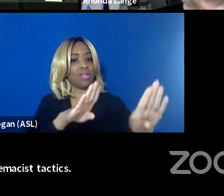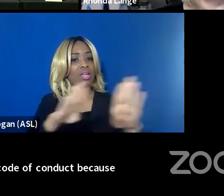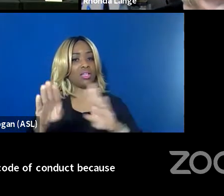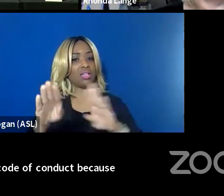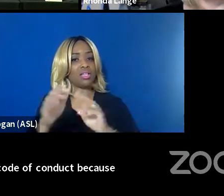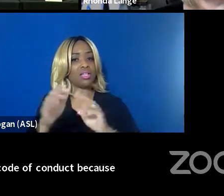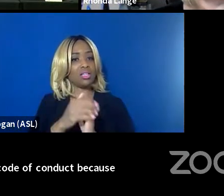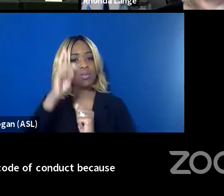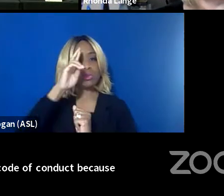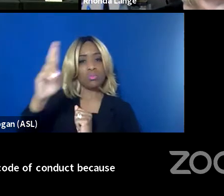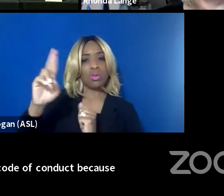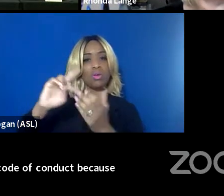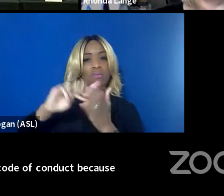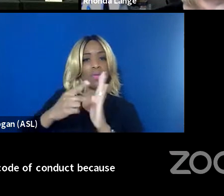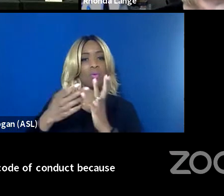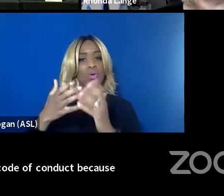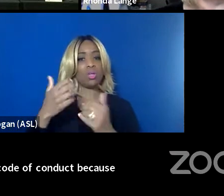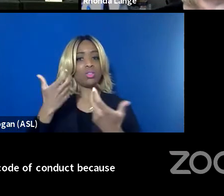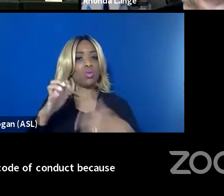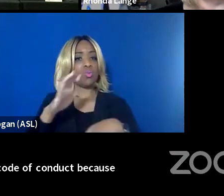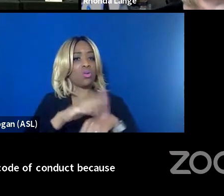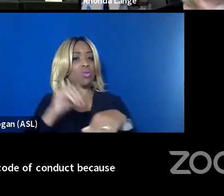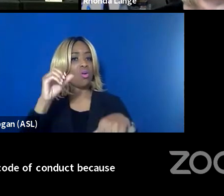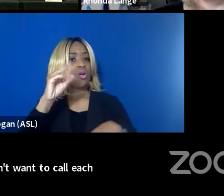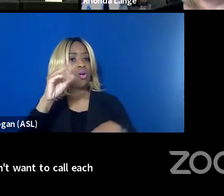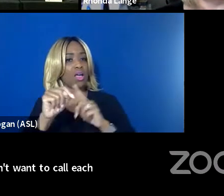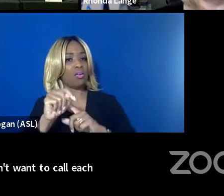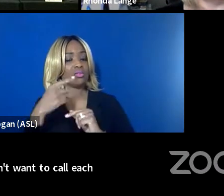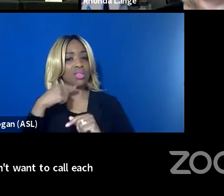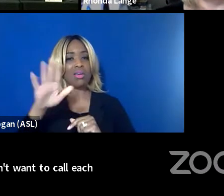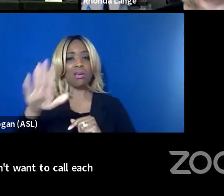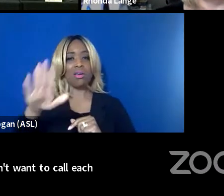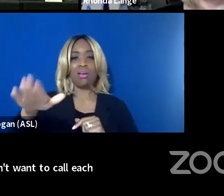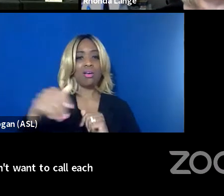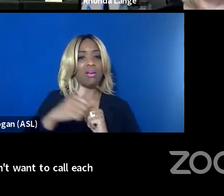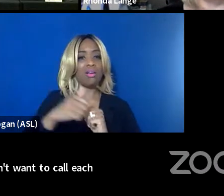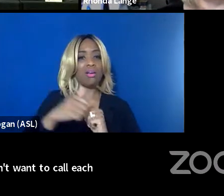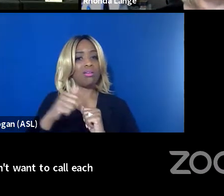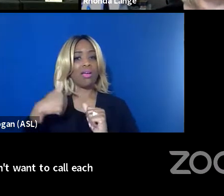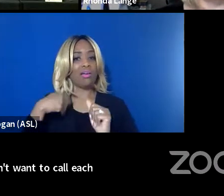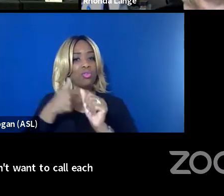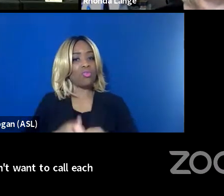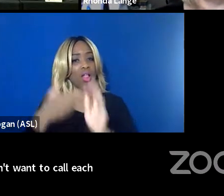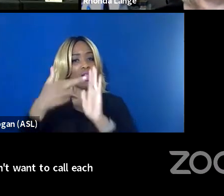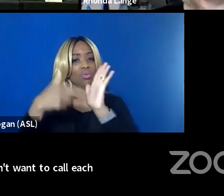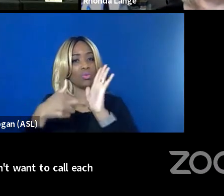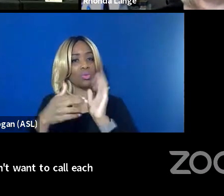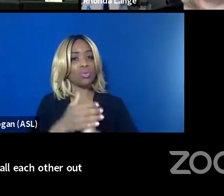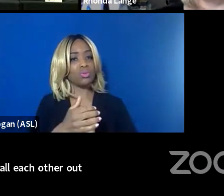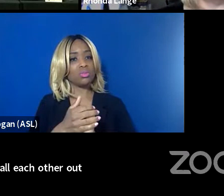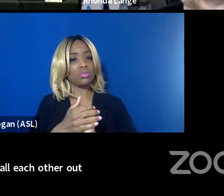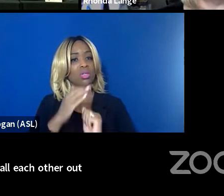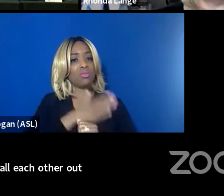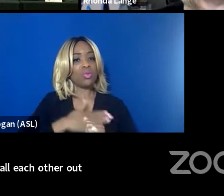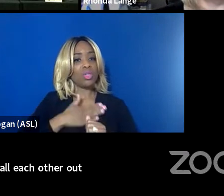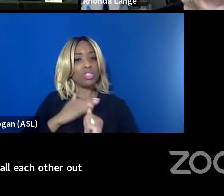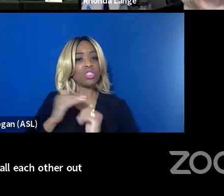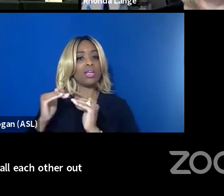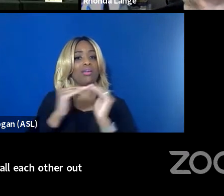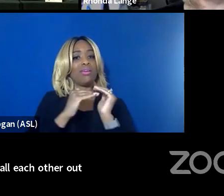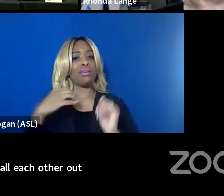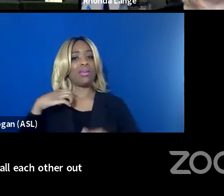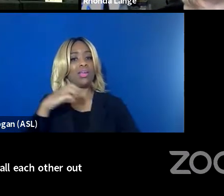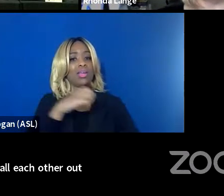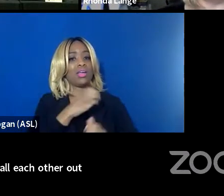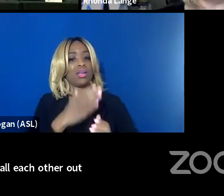want to call each other out. Yeah, you got to call each other out and say, hey, wait a minute, there's a few rules here. Wait a minute, and I appreciate your colleague, Commissioner Lang, that's